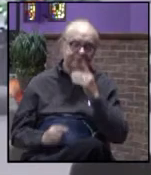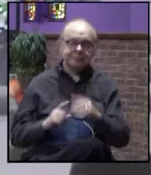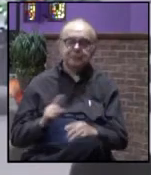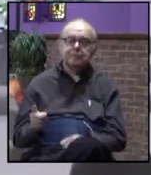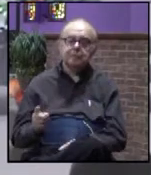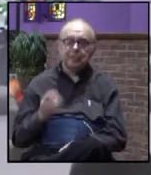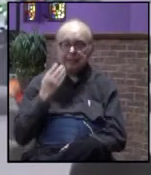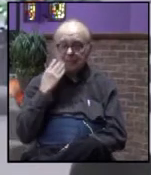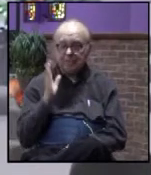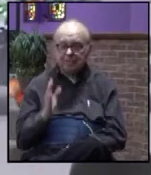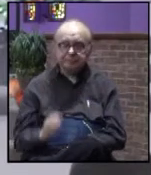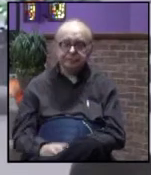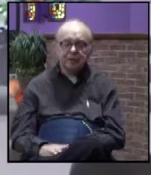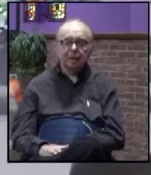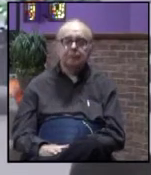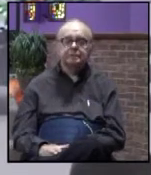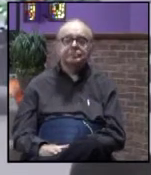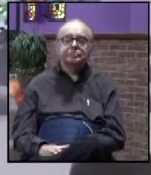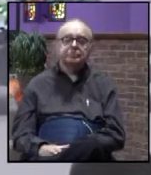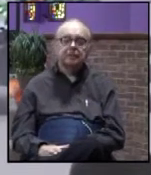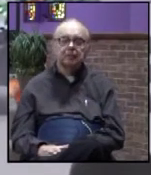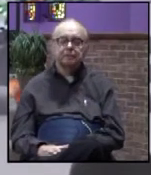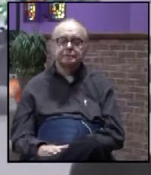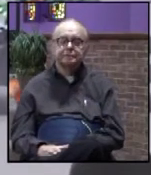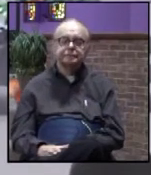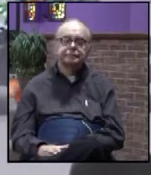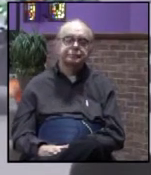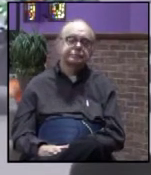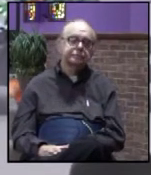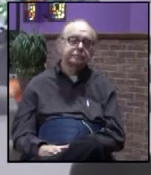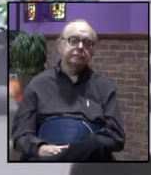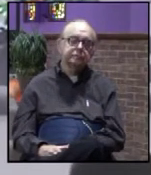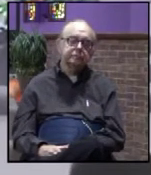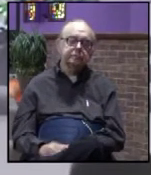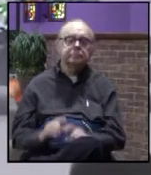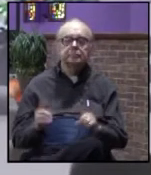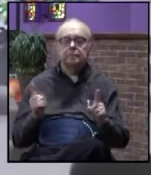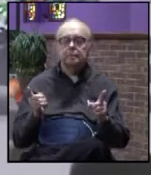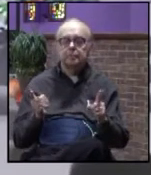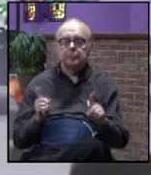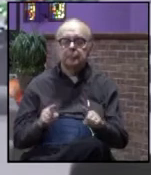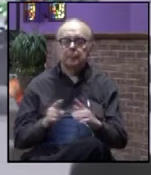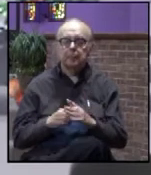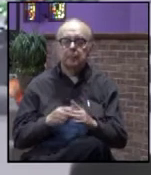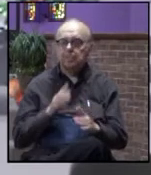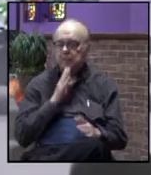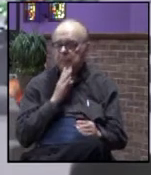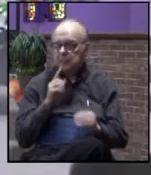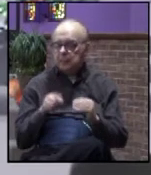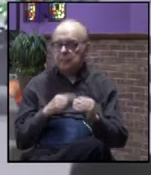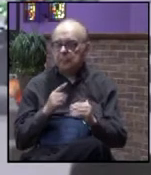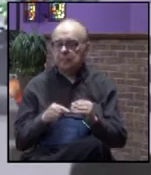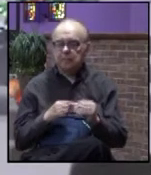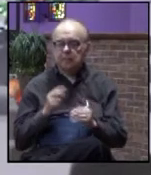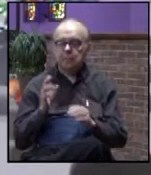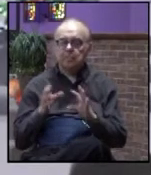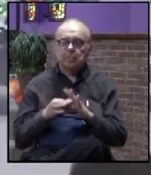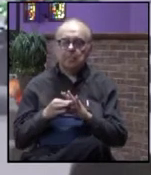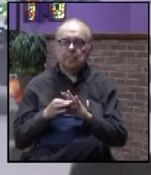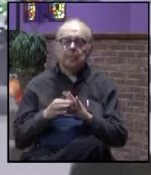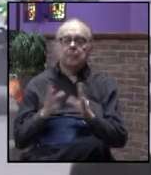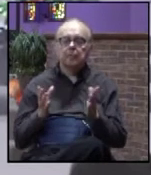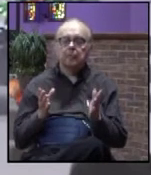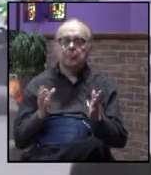Maybe, I don't know, I've seen some of the pictures, but anyway. But when we start talking about the unity,